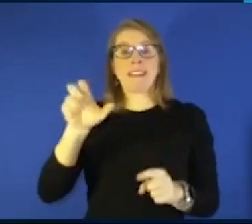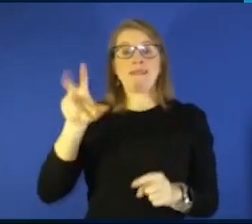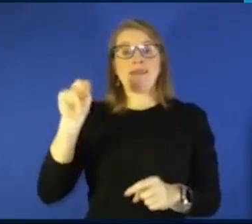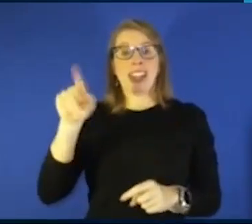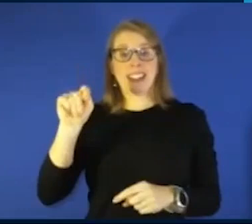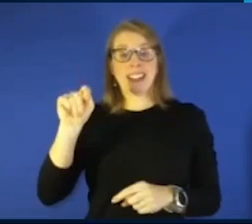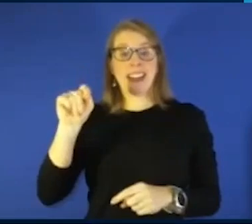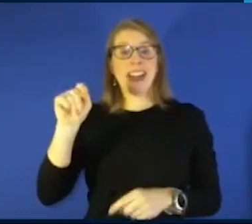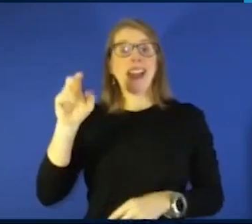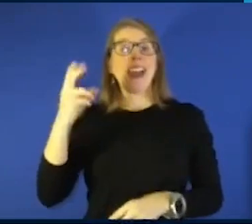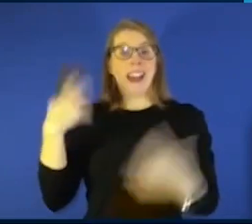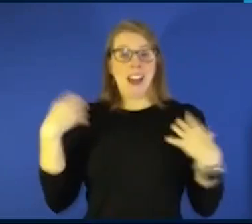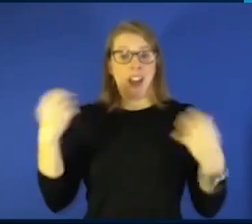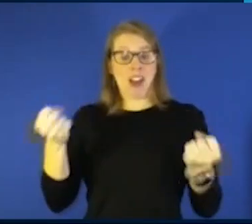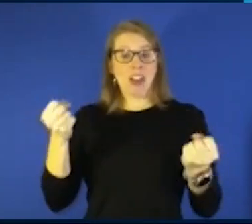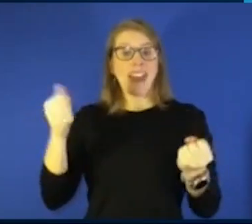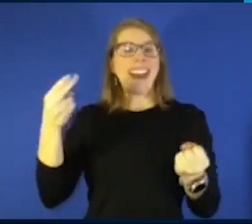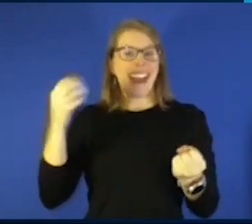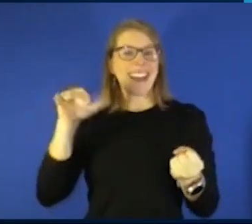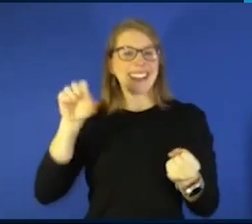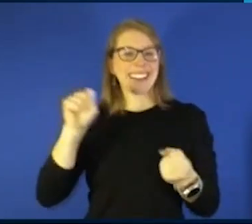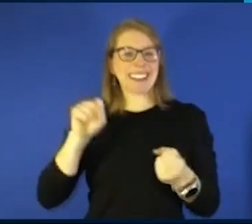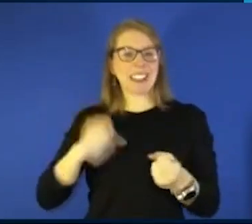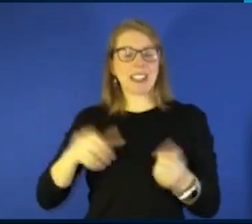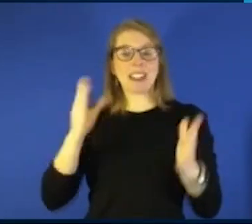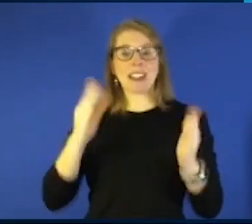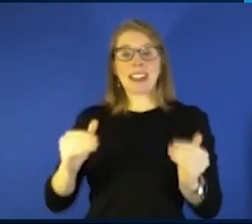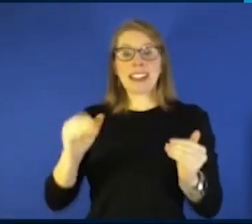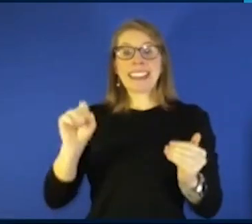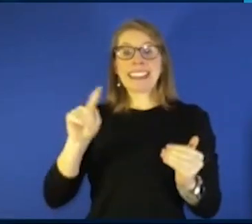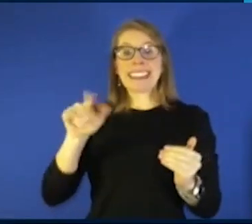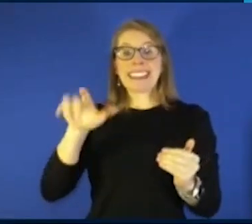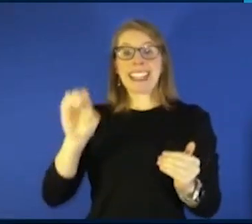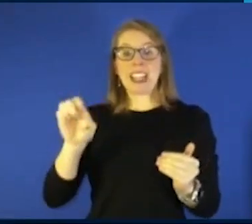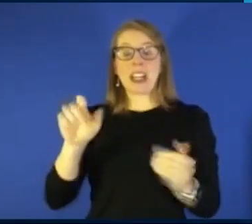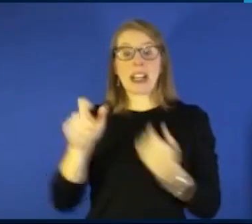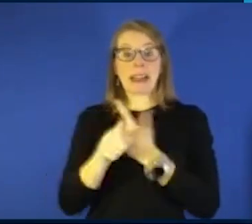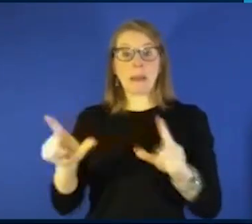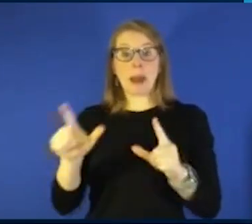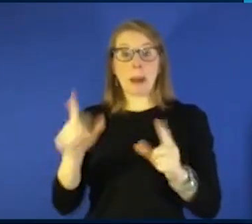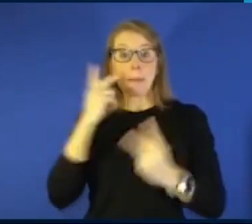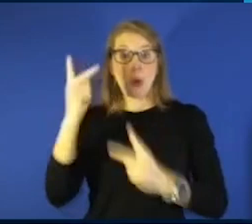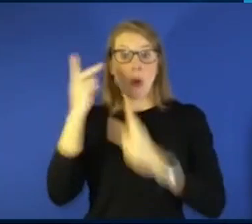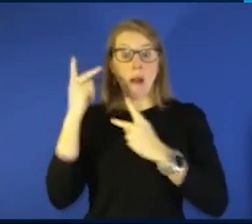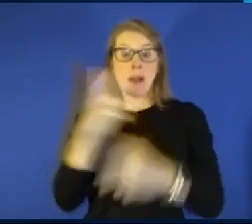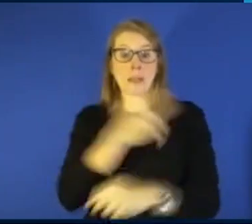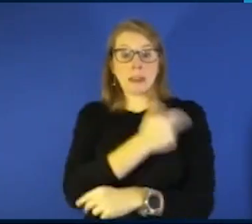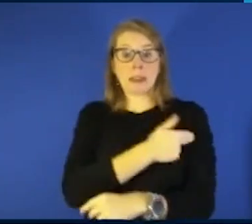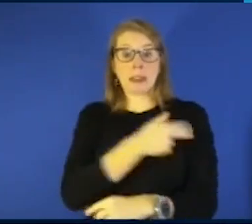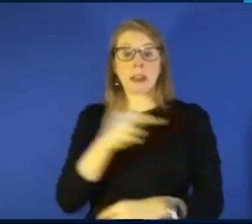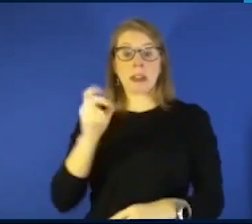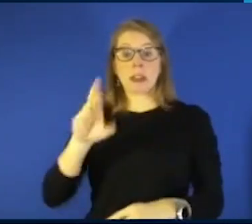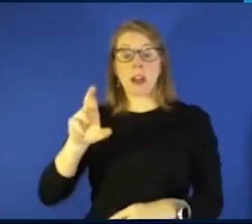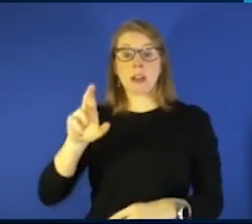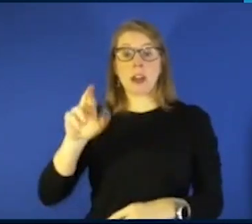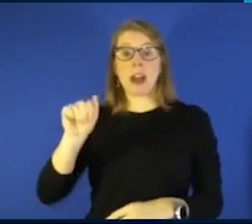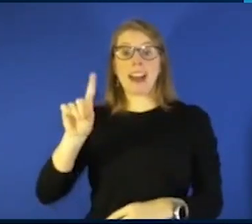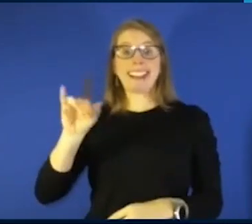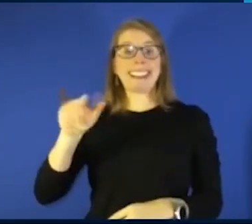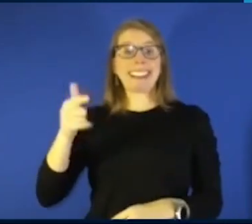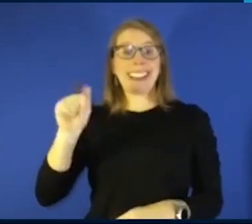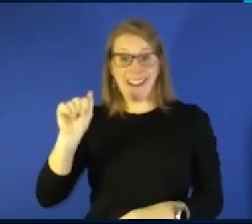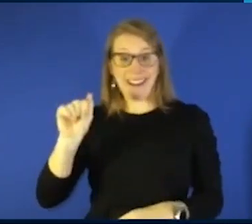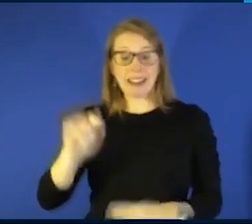Hayes. From University Health, Dr. Mark Steele. From Liberty Memorial Hospital, we have Dr. Raghu Adiga, along